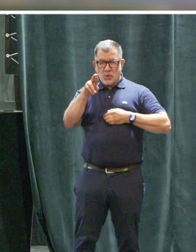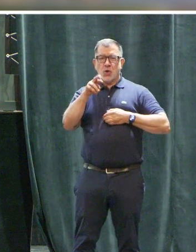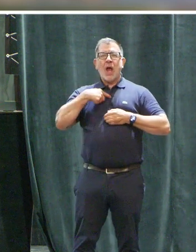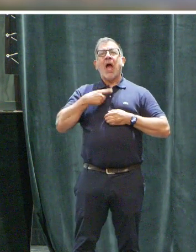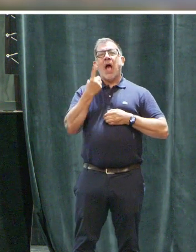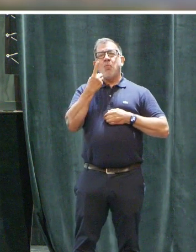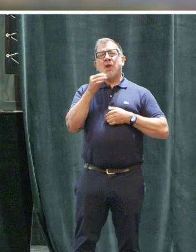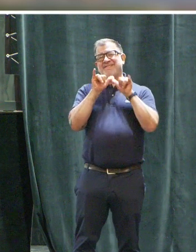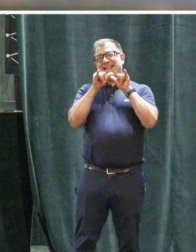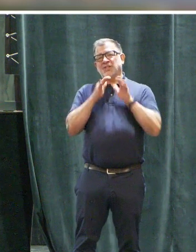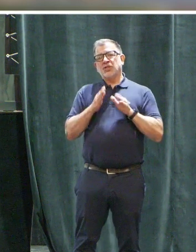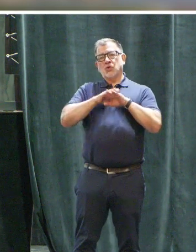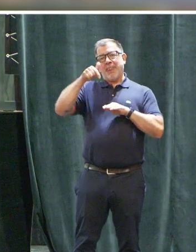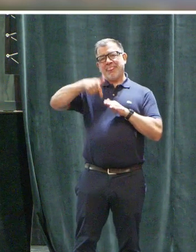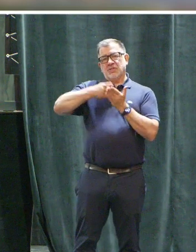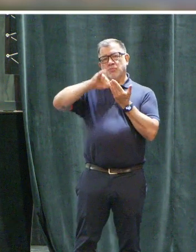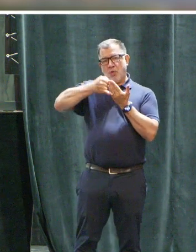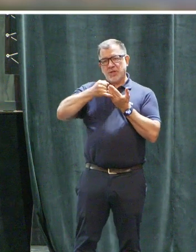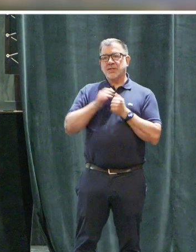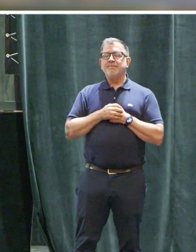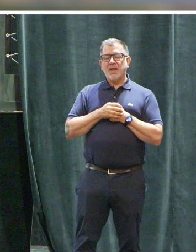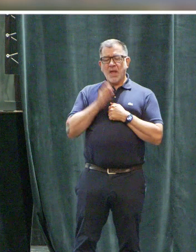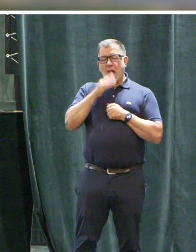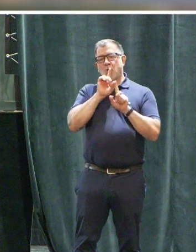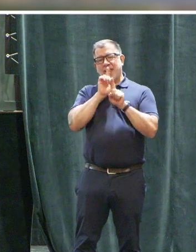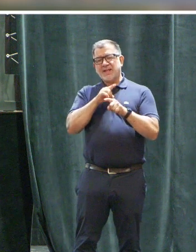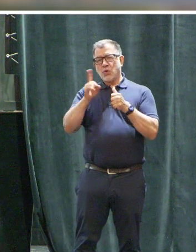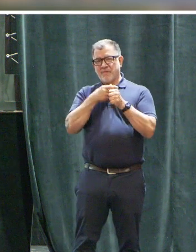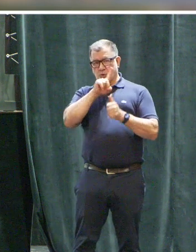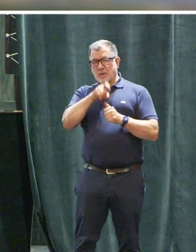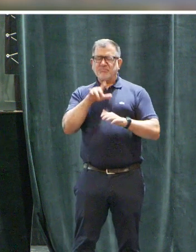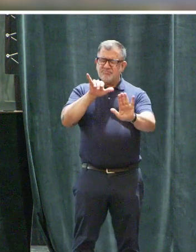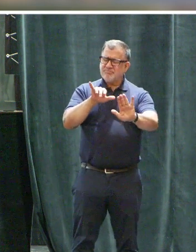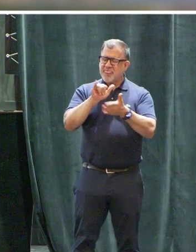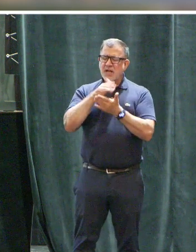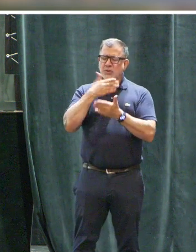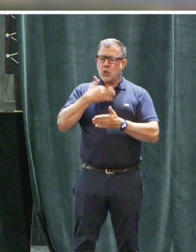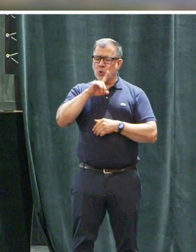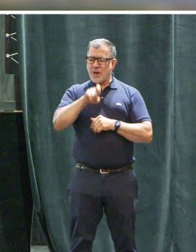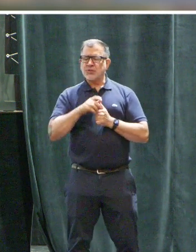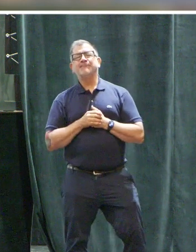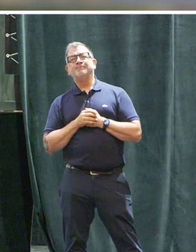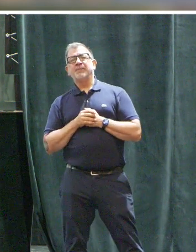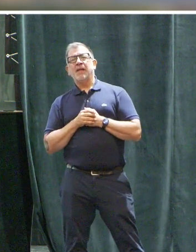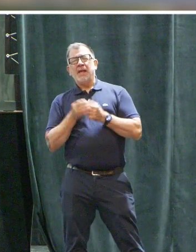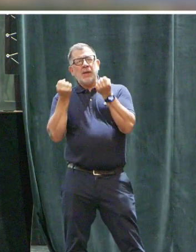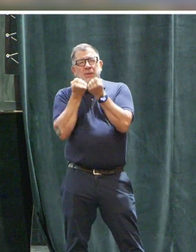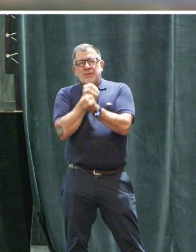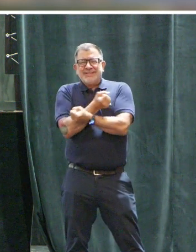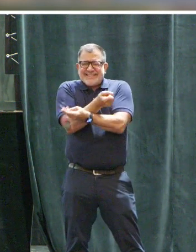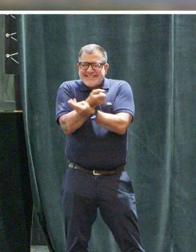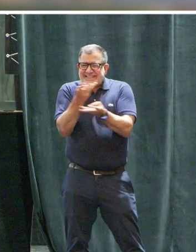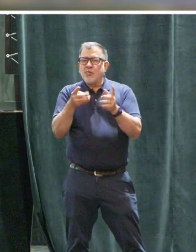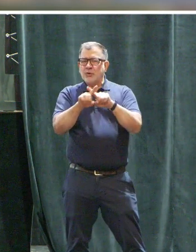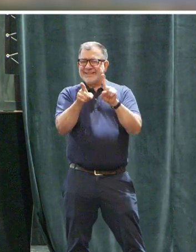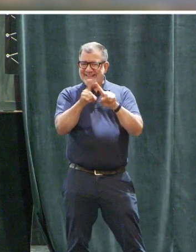on the project with Arcadis, and so I'm going to answer that first question. So it's a good question. So there's a number of different interventions prior